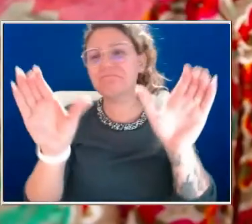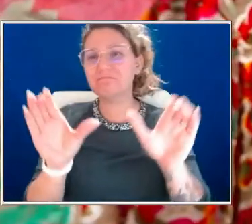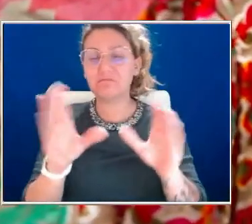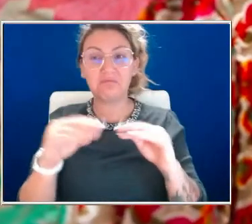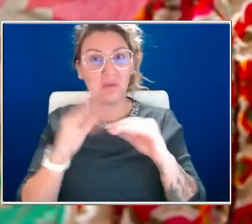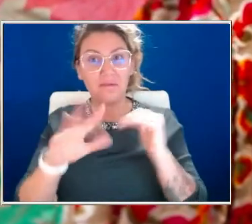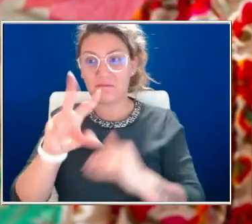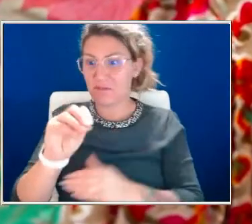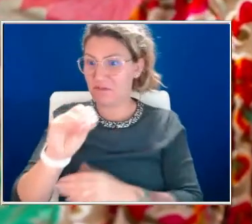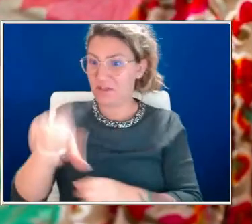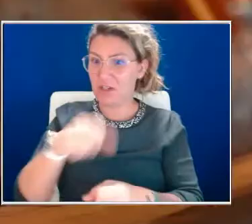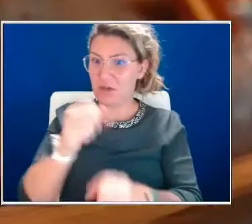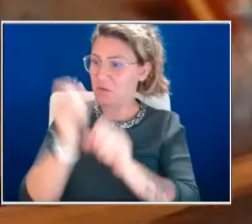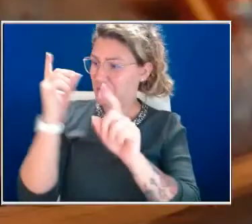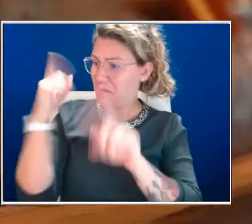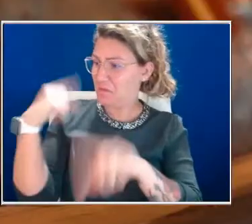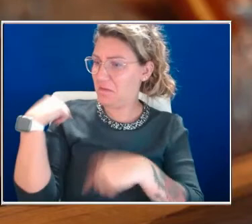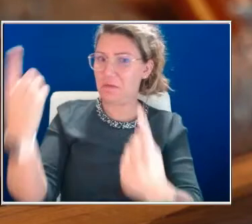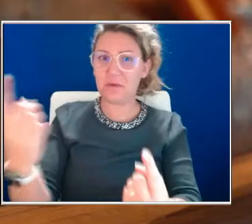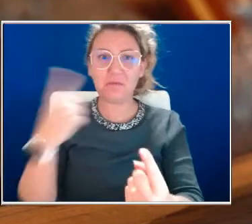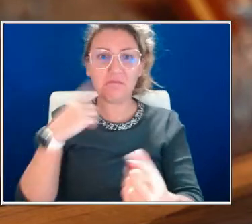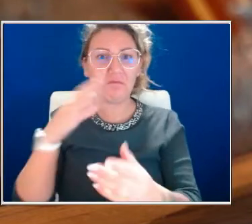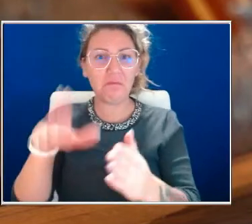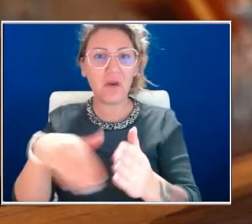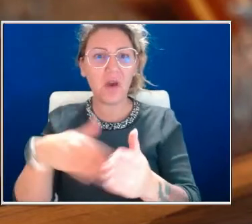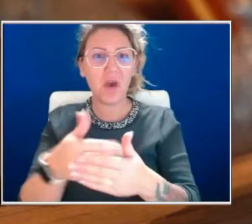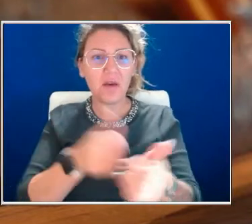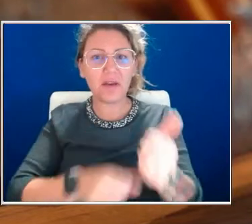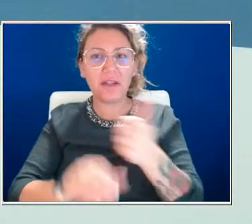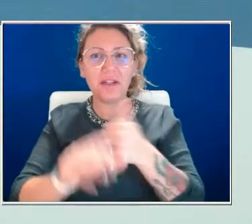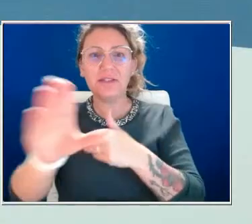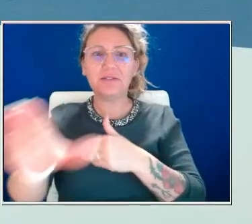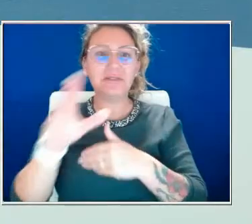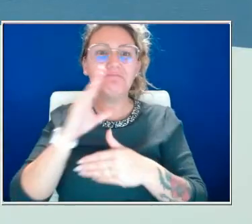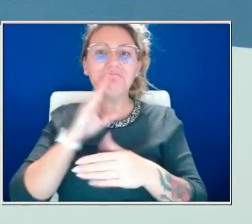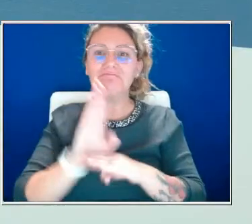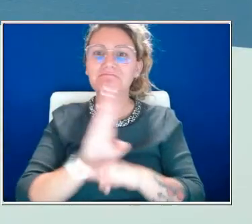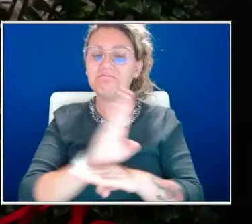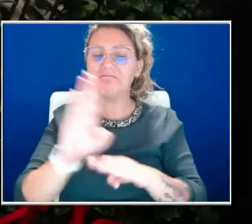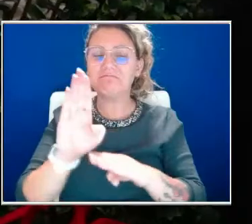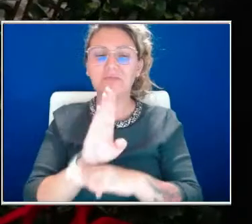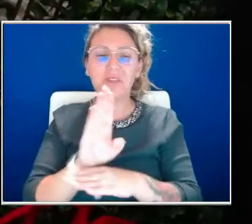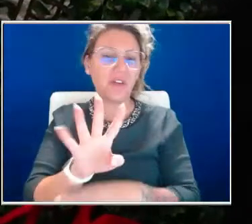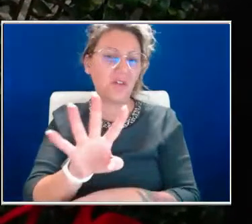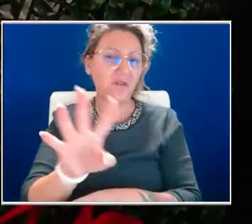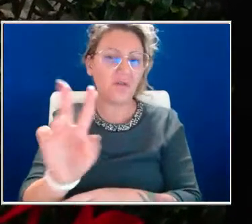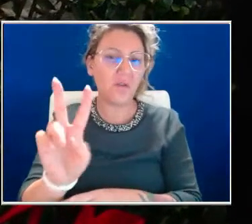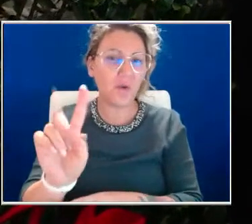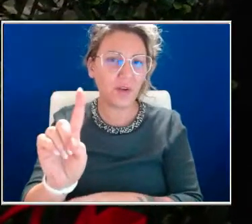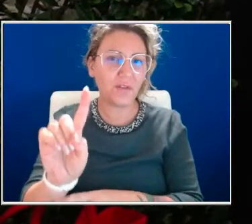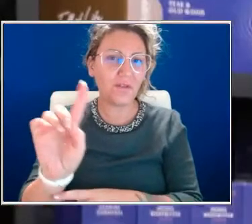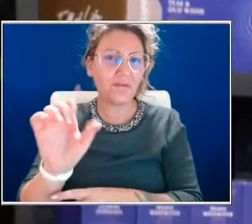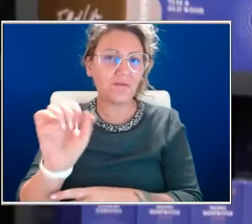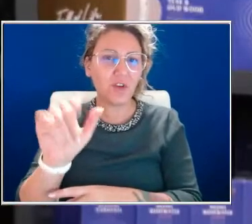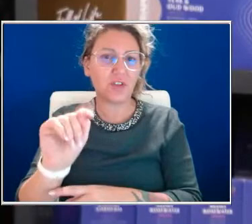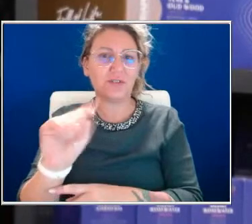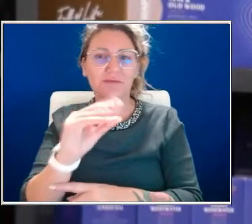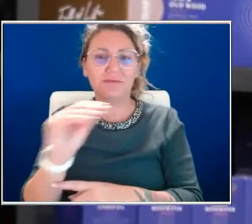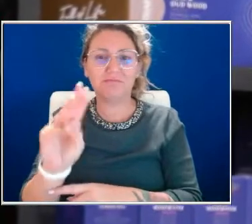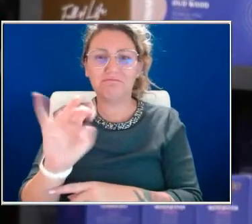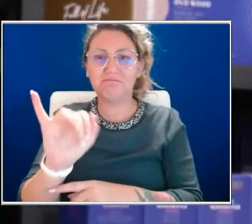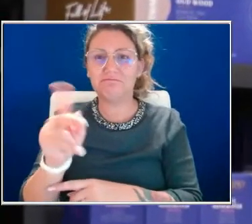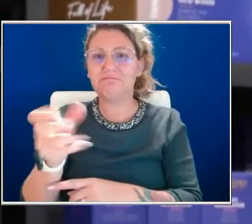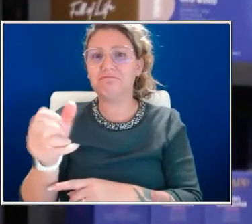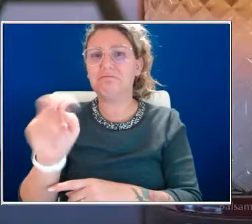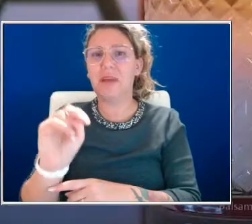all of that under the umbrella of his empire at 41st and Main, Trapp & Company. And we sell more Trapp